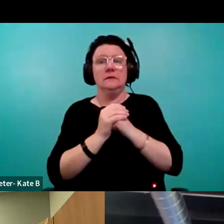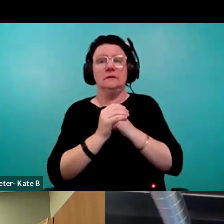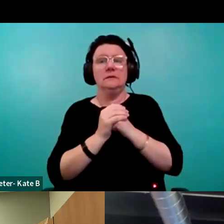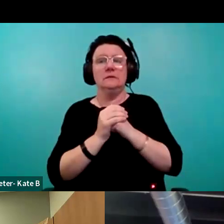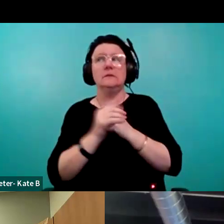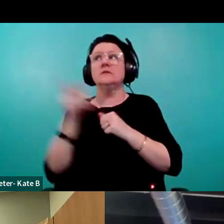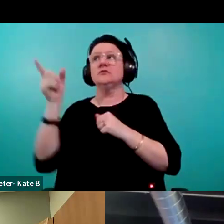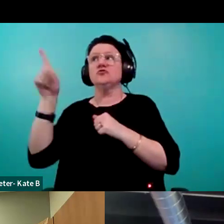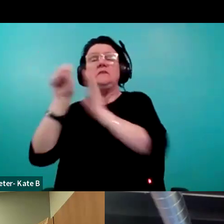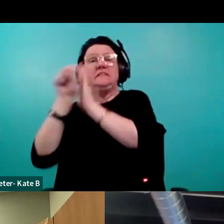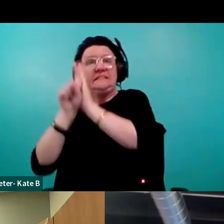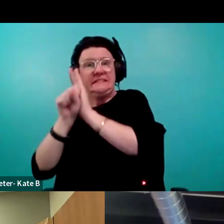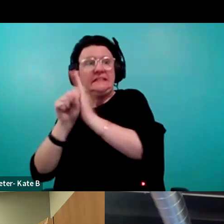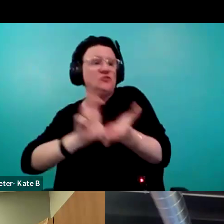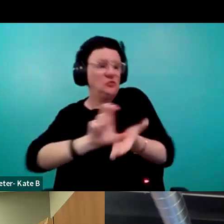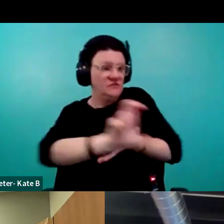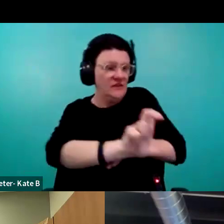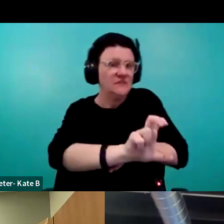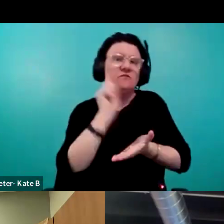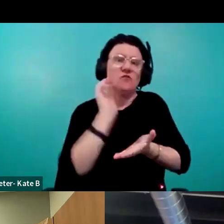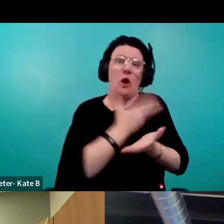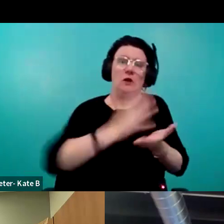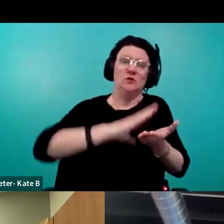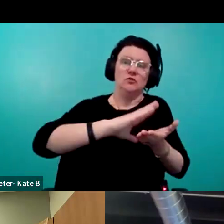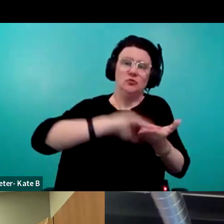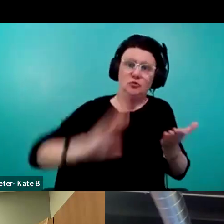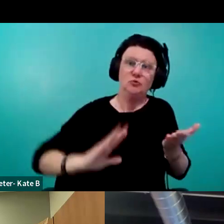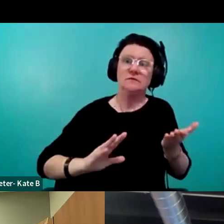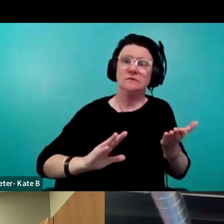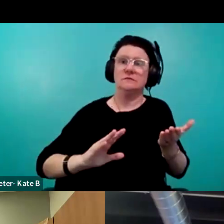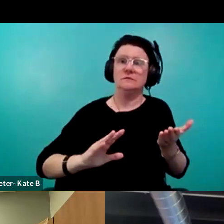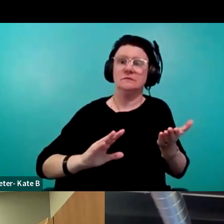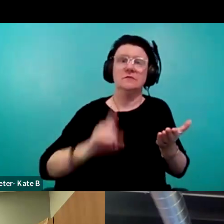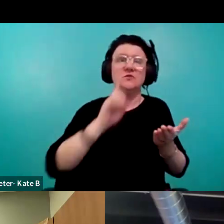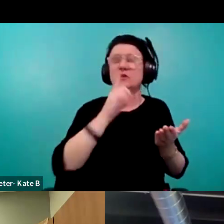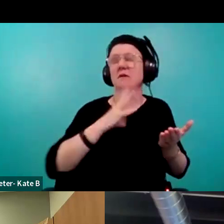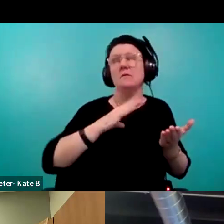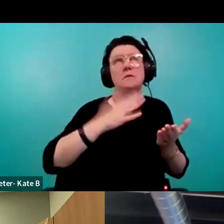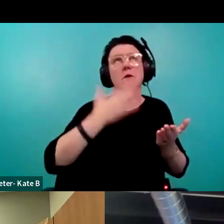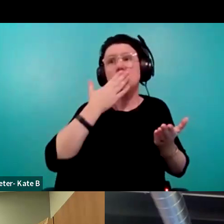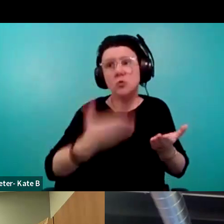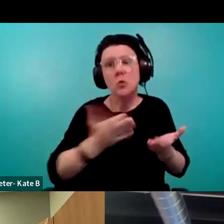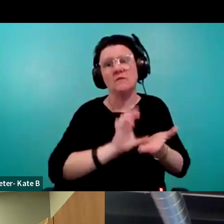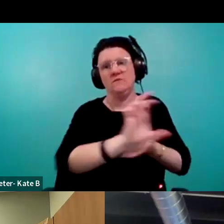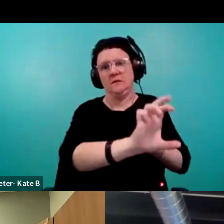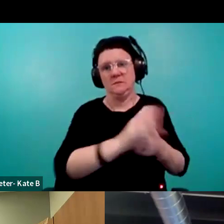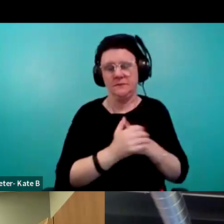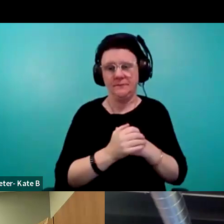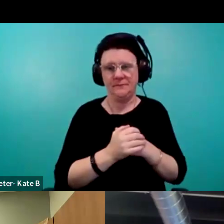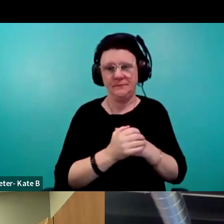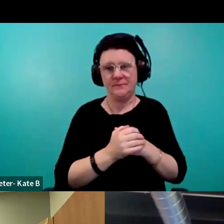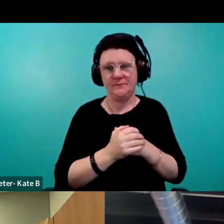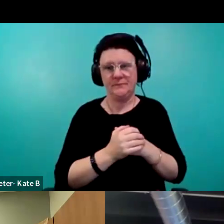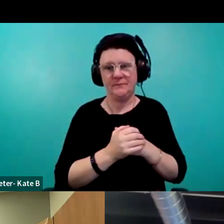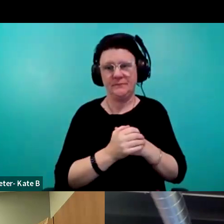the students for Iowa, I think it's a great investment, and